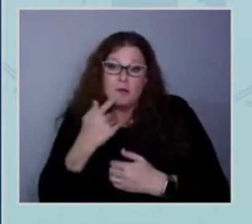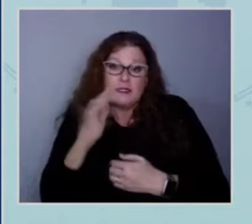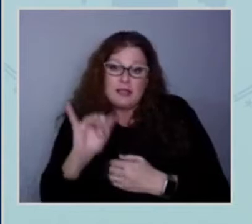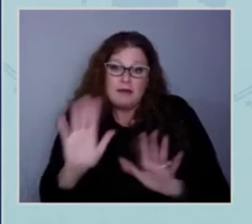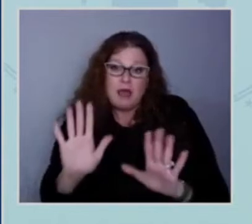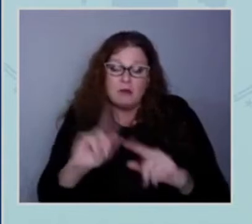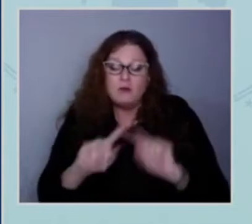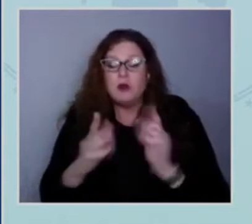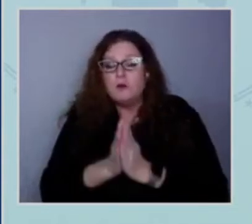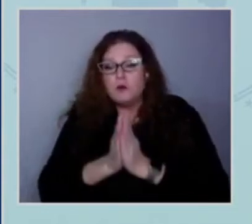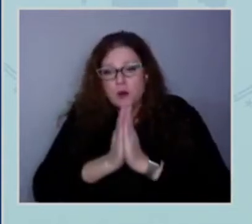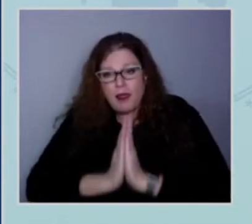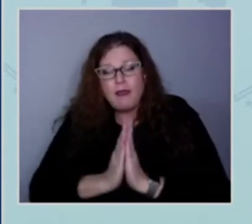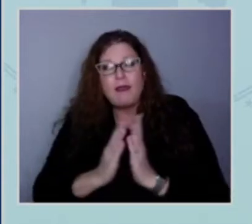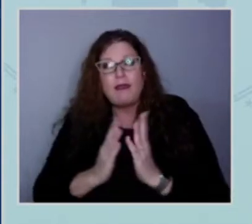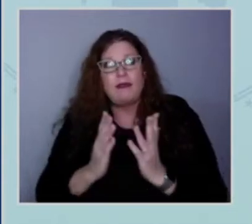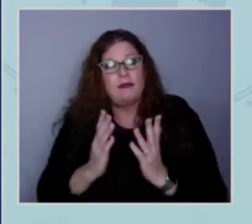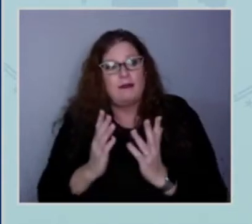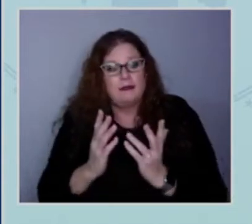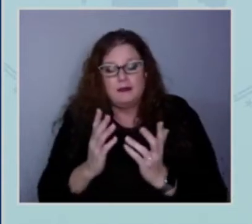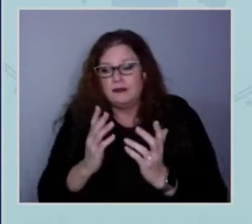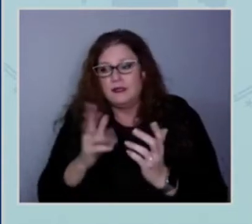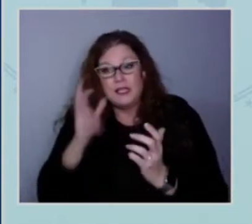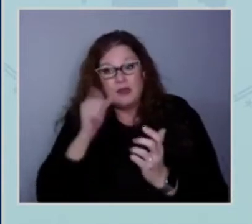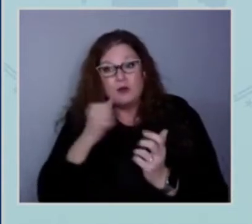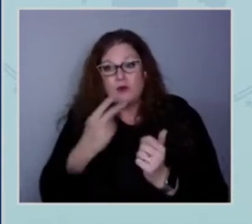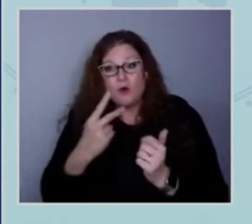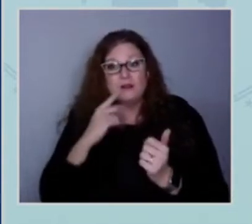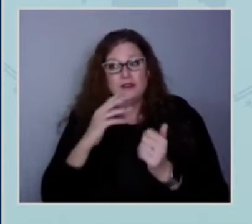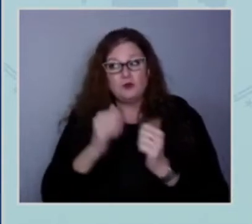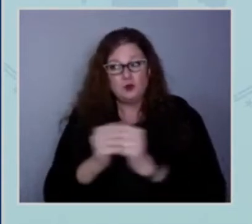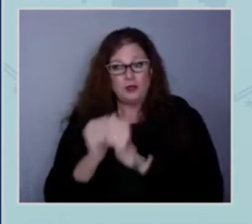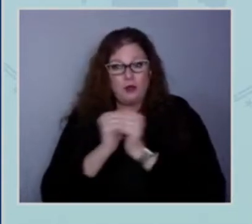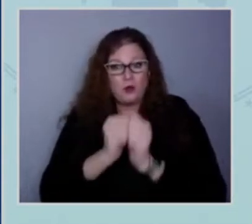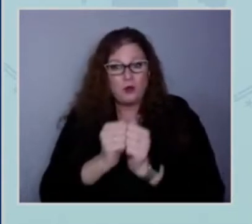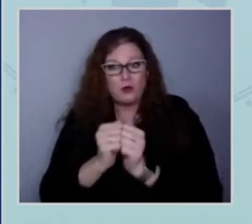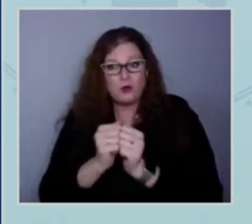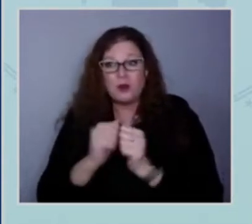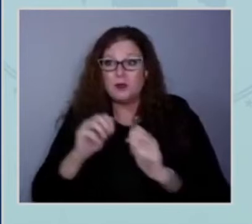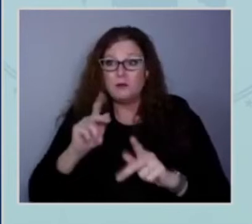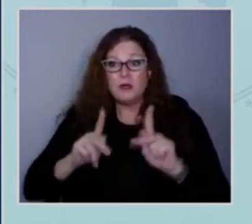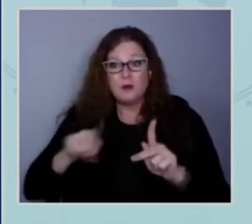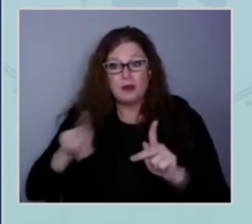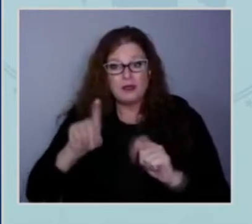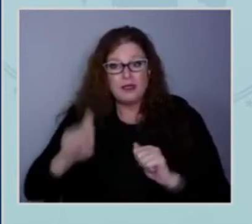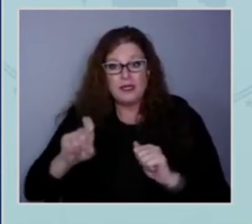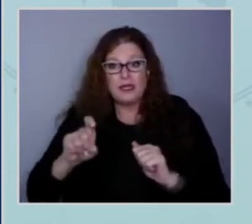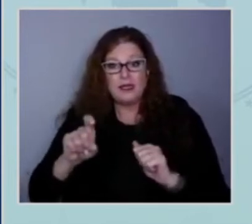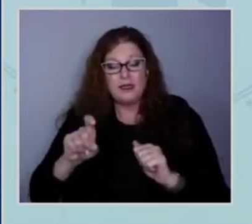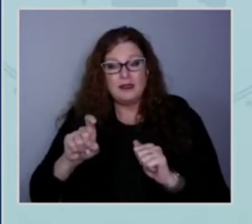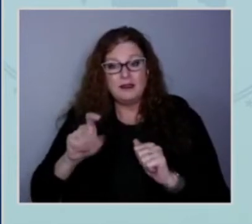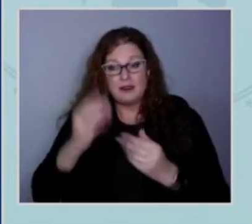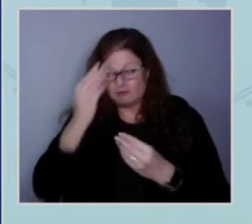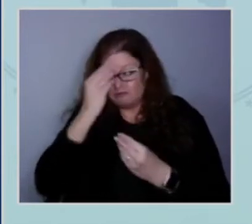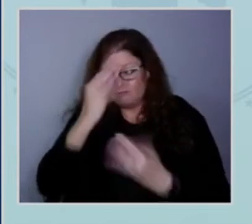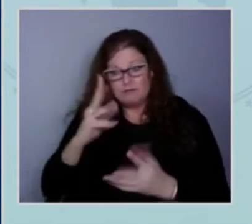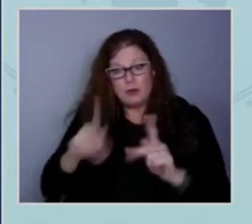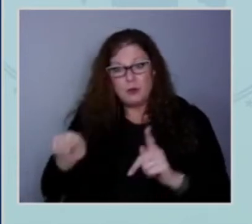veterinarian bill for my dog and my cat. And I'm not ashamed to say that, but I do pray that you hear our voices, and